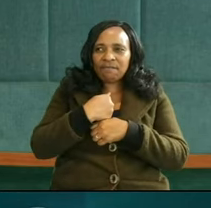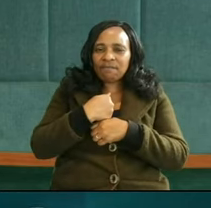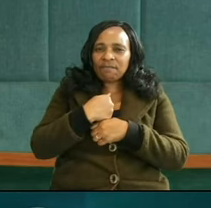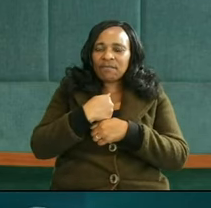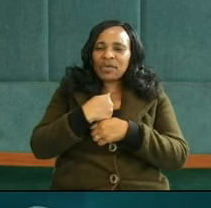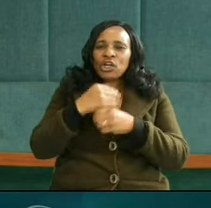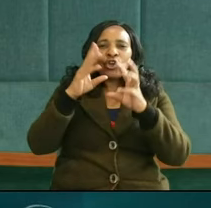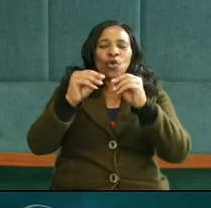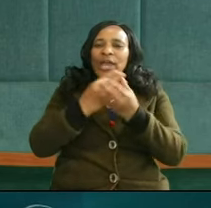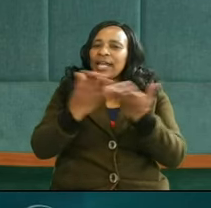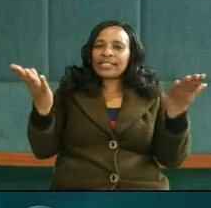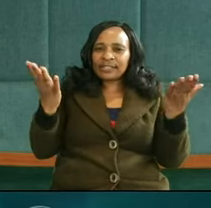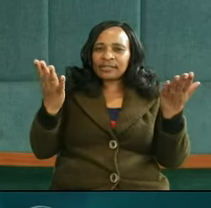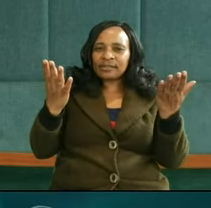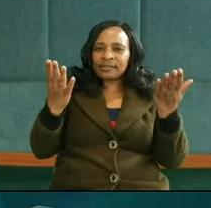he does not entertain